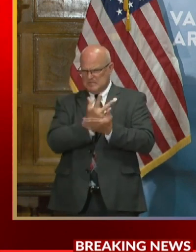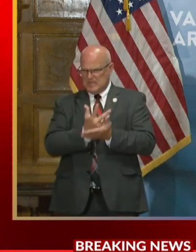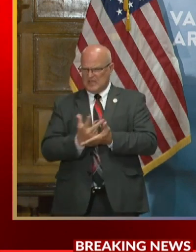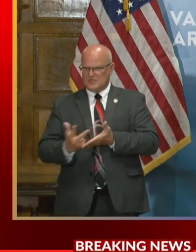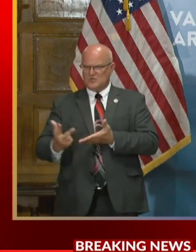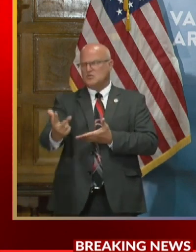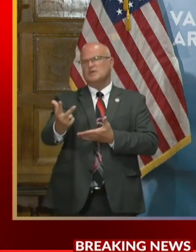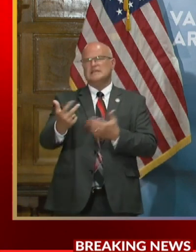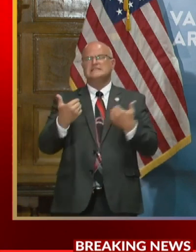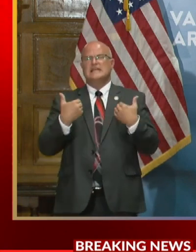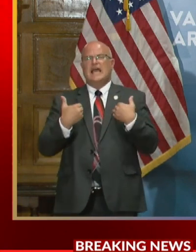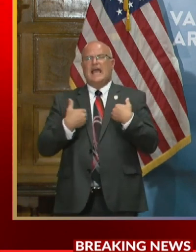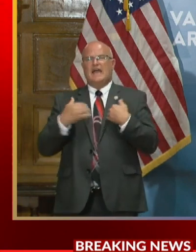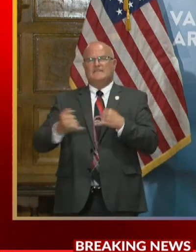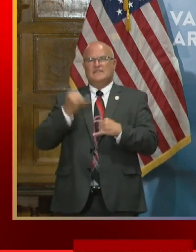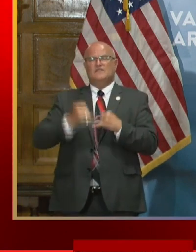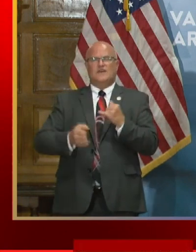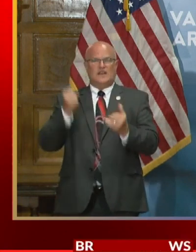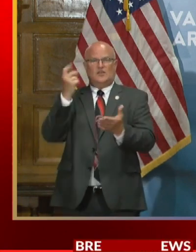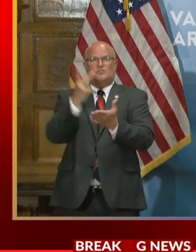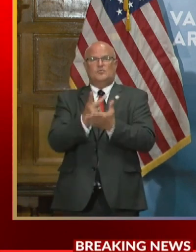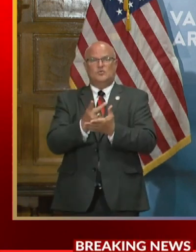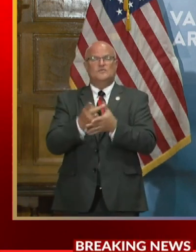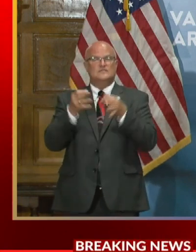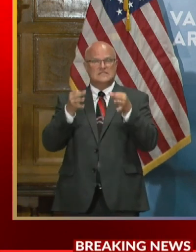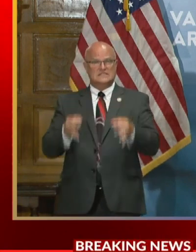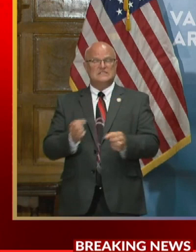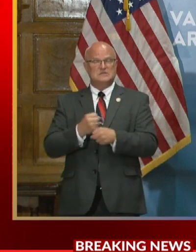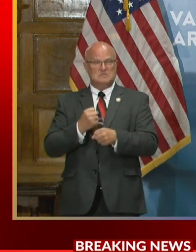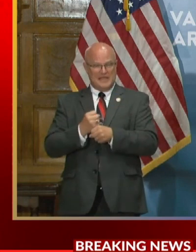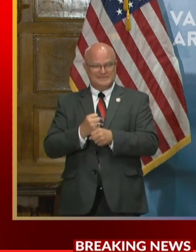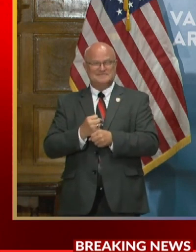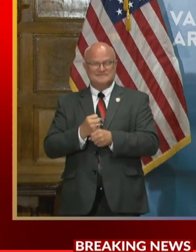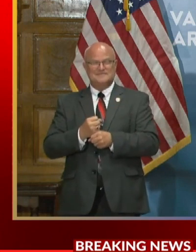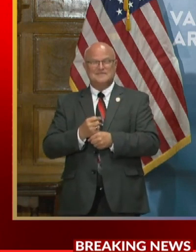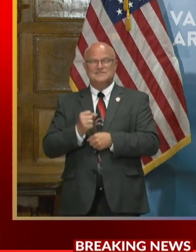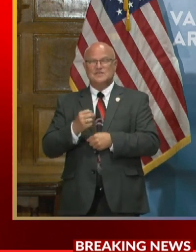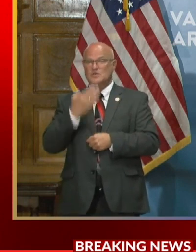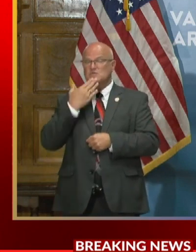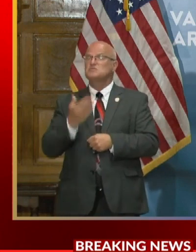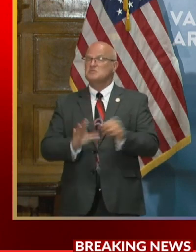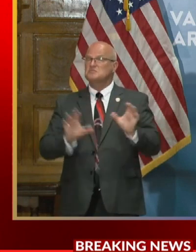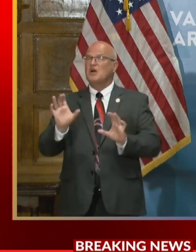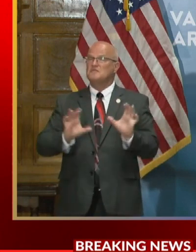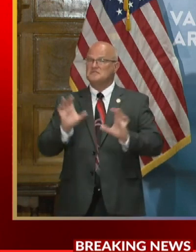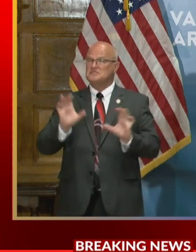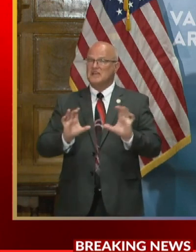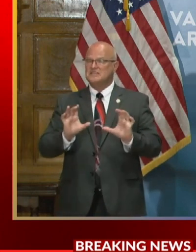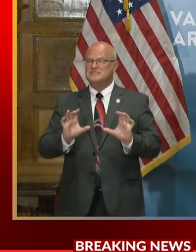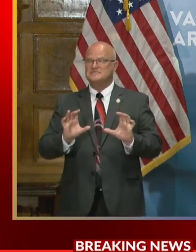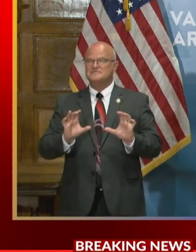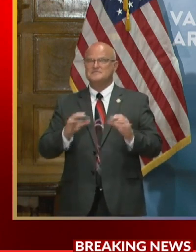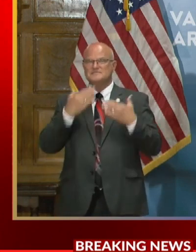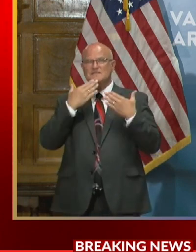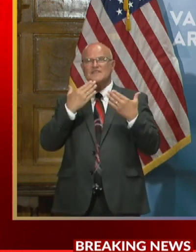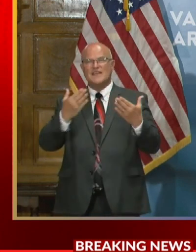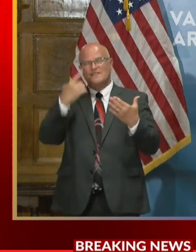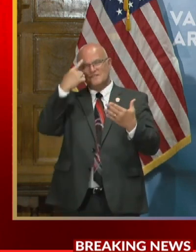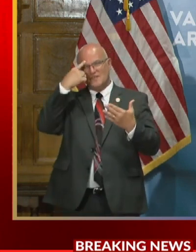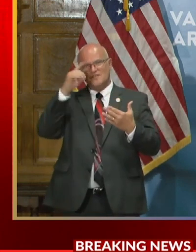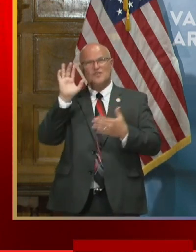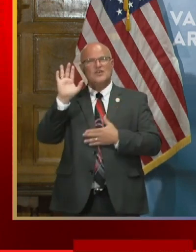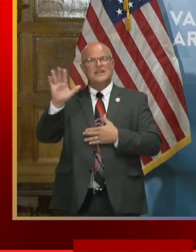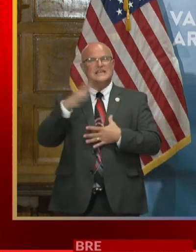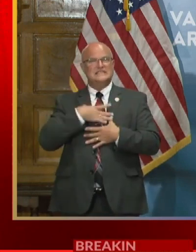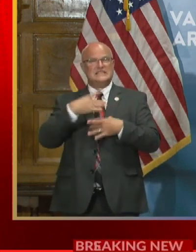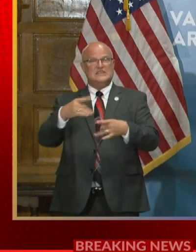to have the final approval decision made. So it was a good conversation. I was grateful for